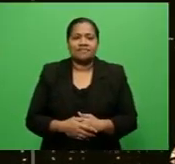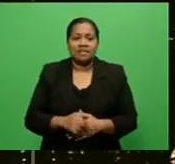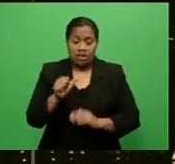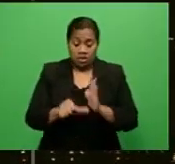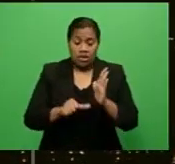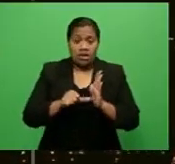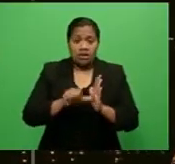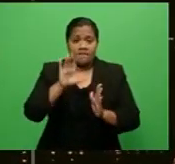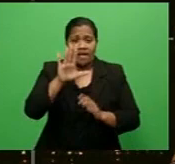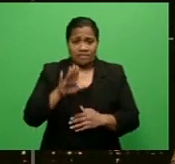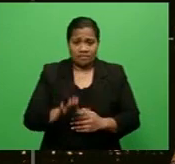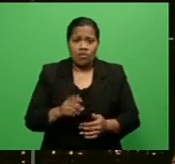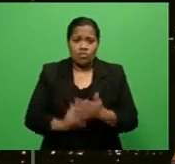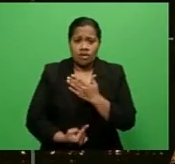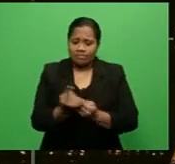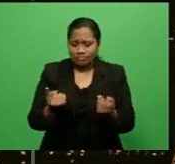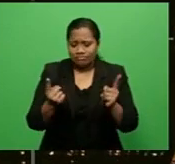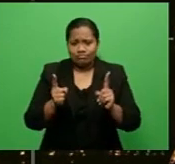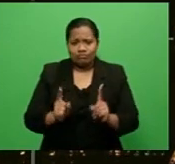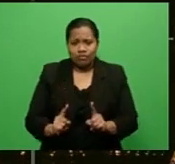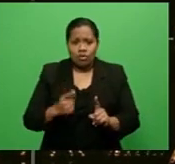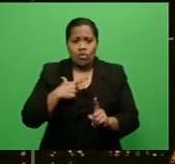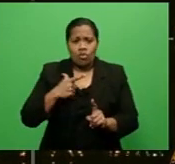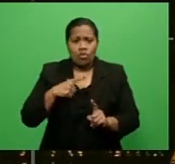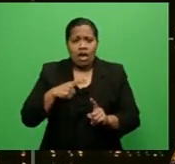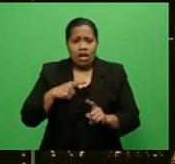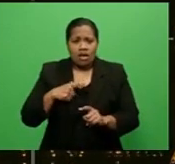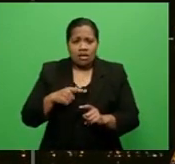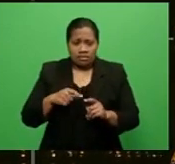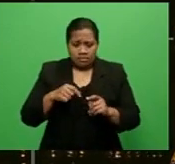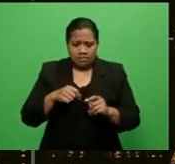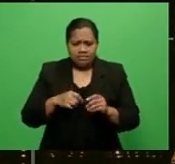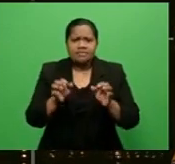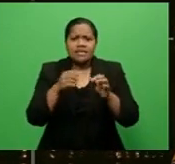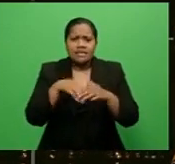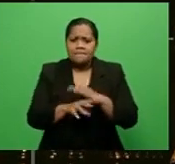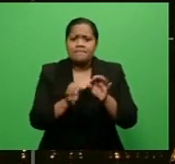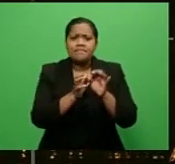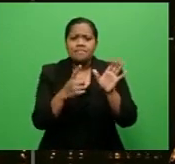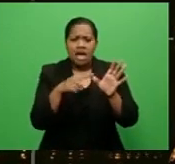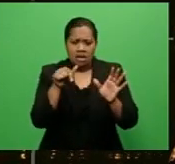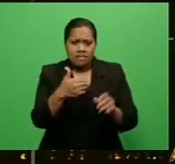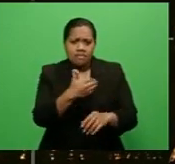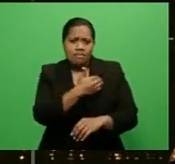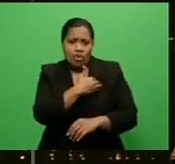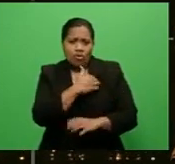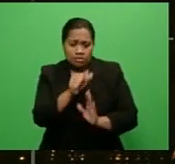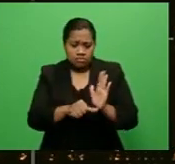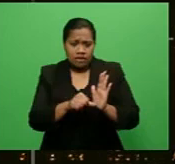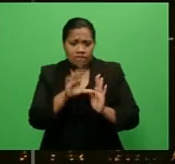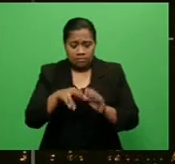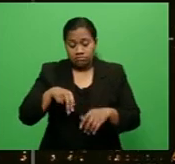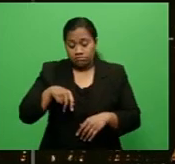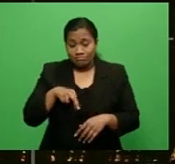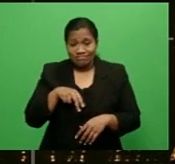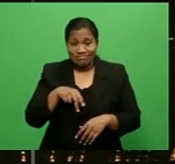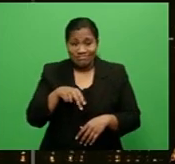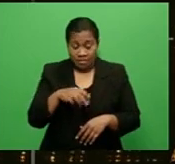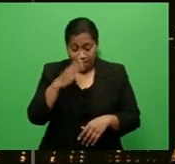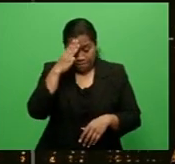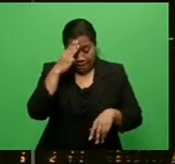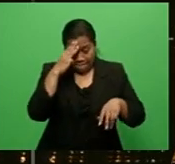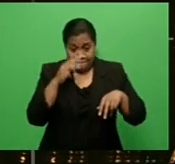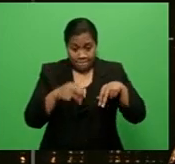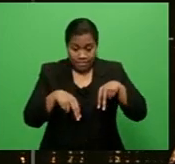child has died following a motor vehicle accident at Sorokomba in Ba this morning. The victim was walking in front of her mother when she